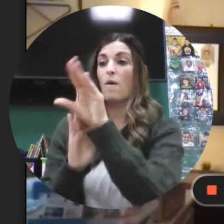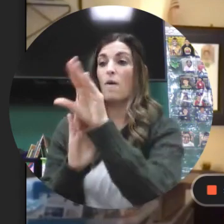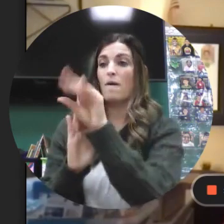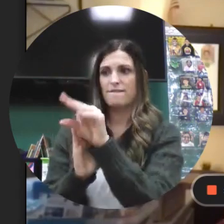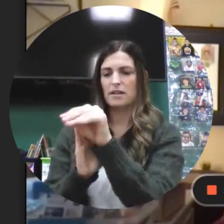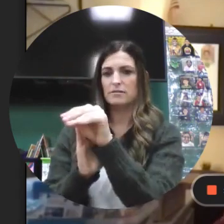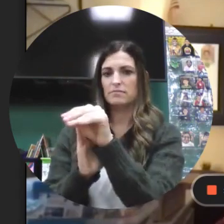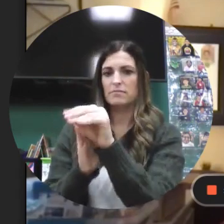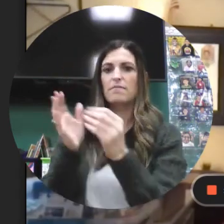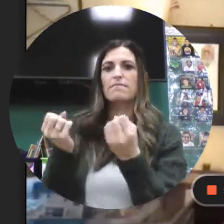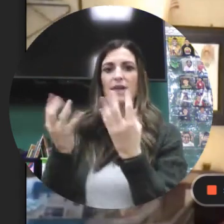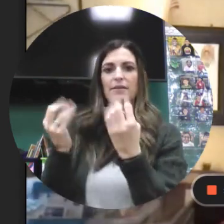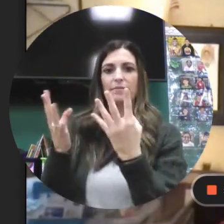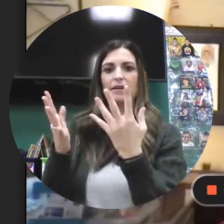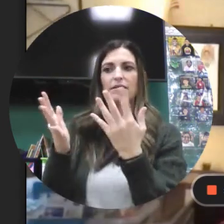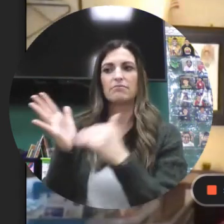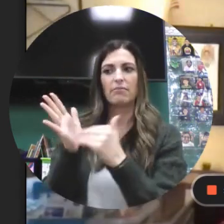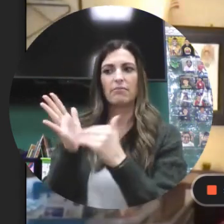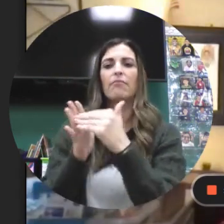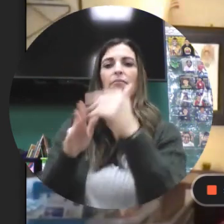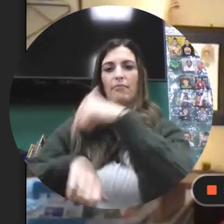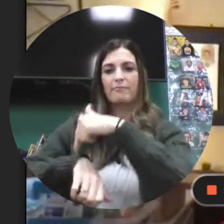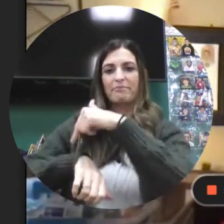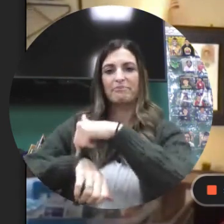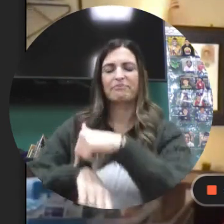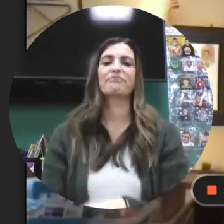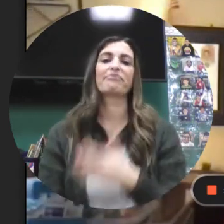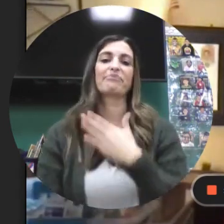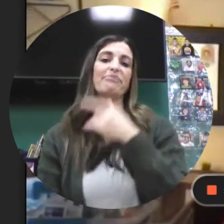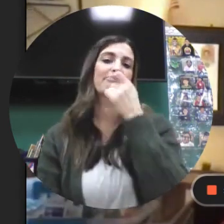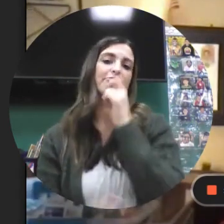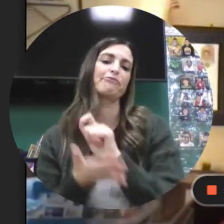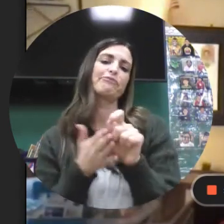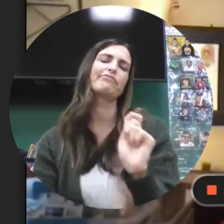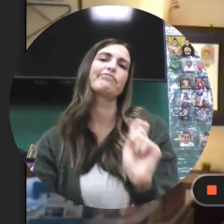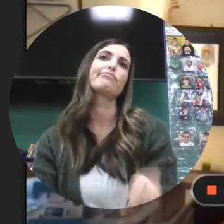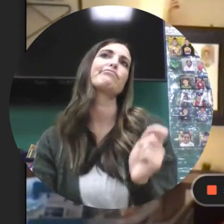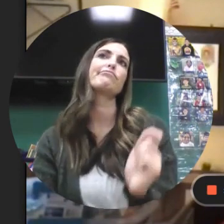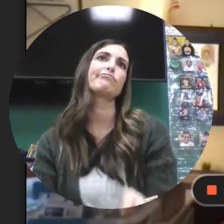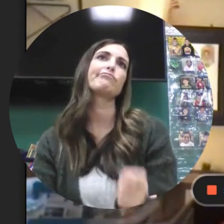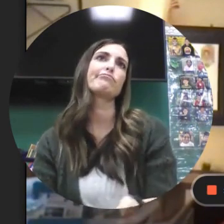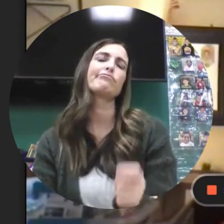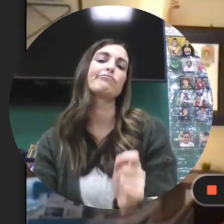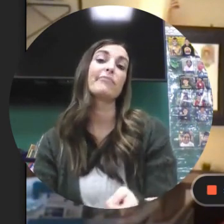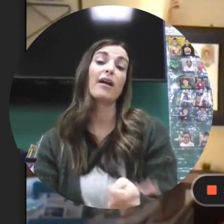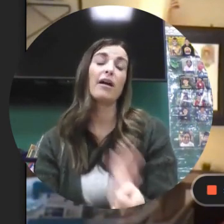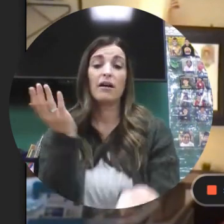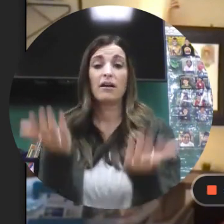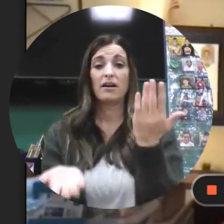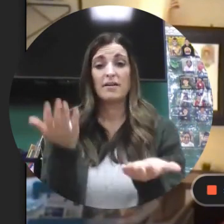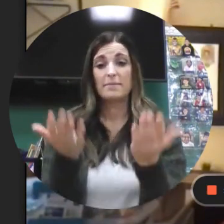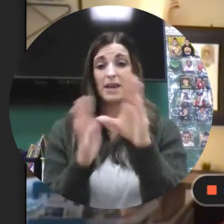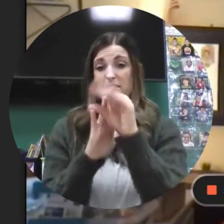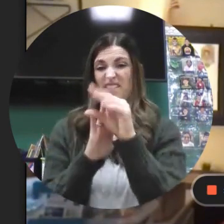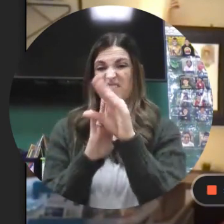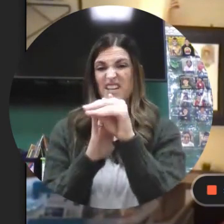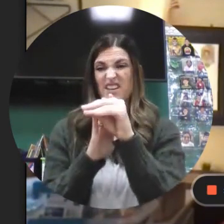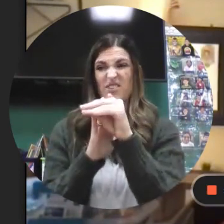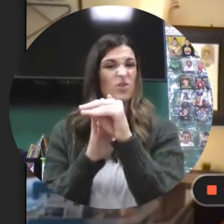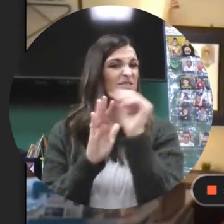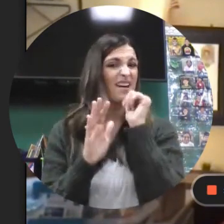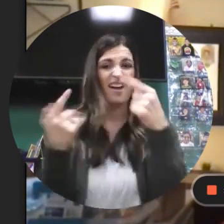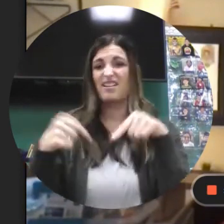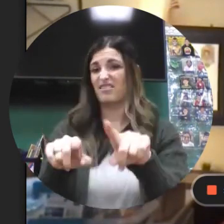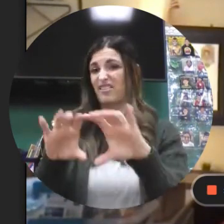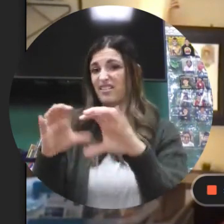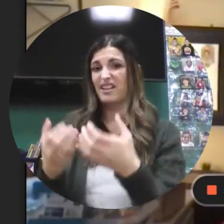if we messed up. I tapped my pencil on my assignment notebook. We'd probably have to shoot the video outside of class, though. When